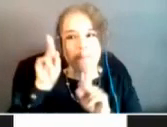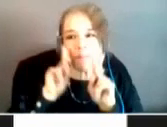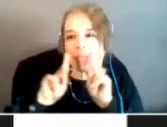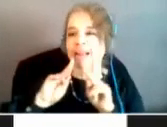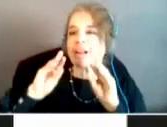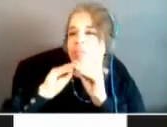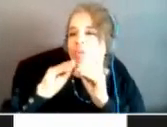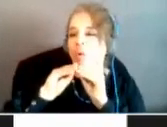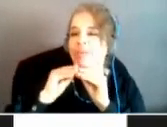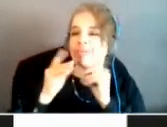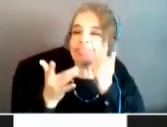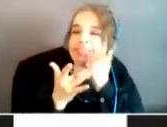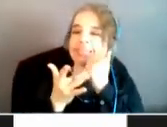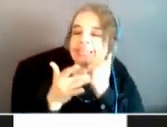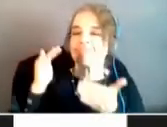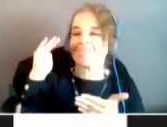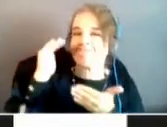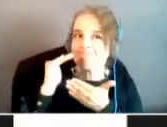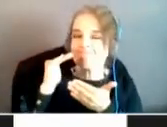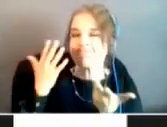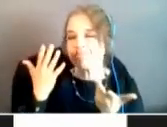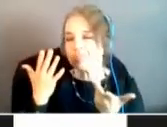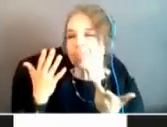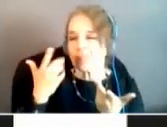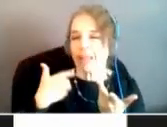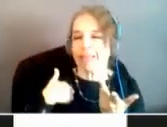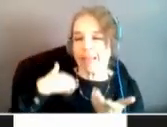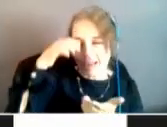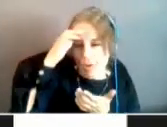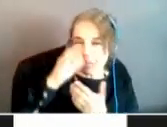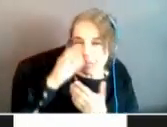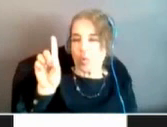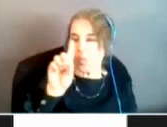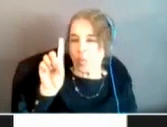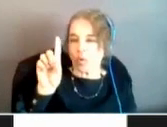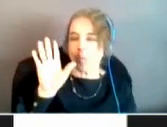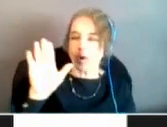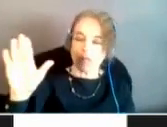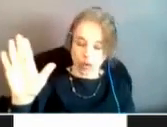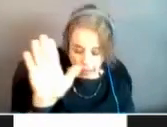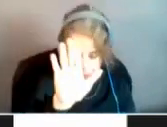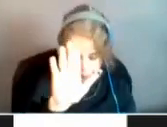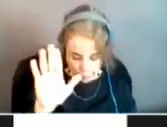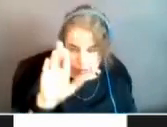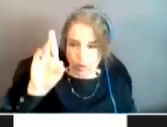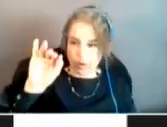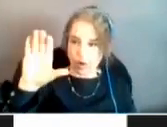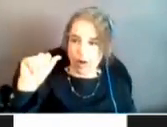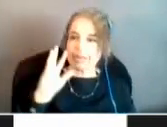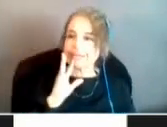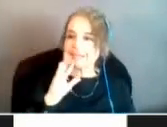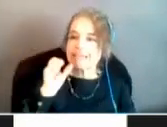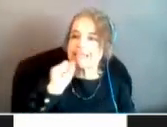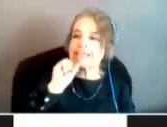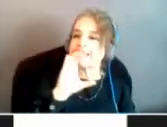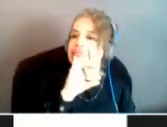more technologically savvy, and I think that's where one of your, Rebecca, that you were talking about, Senior